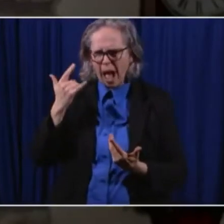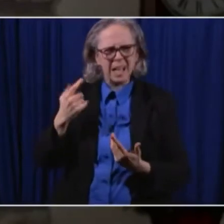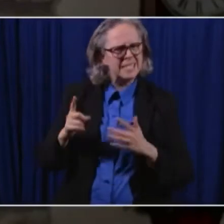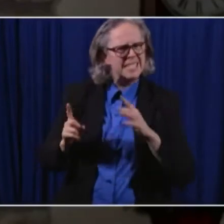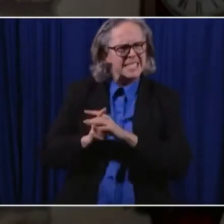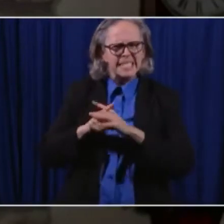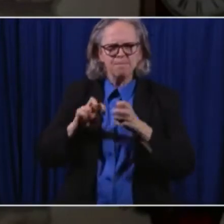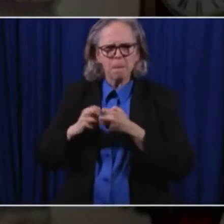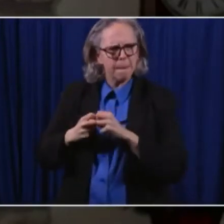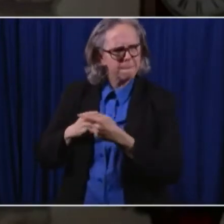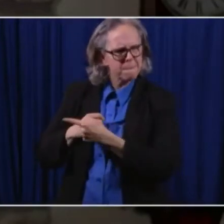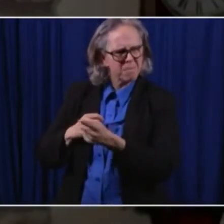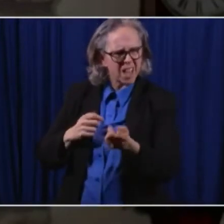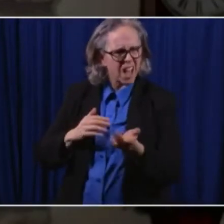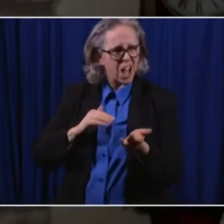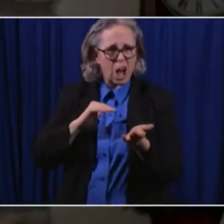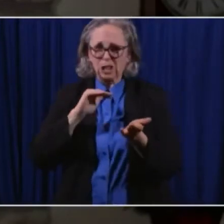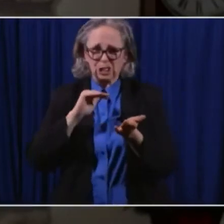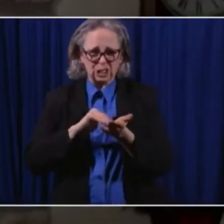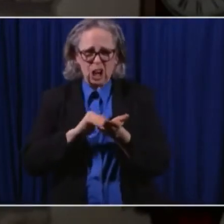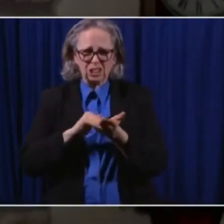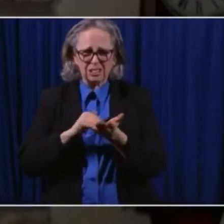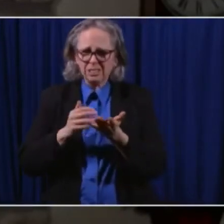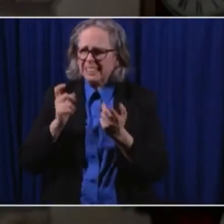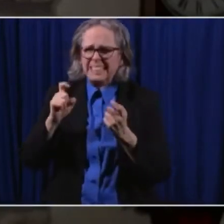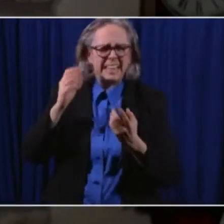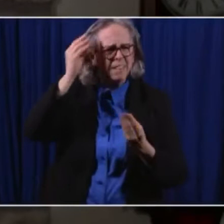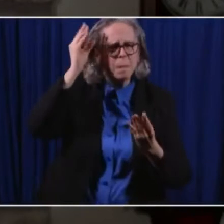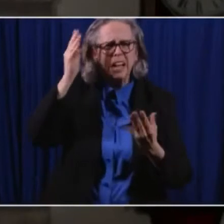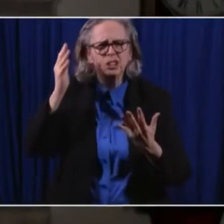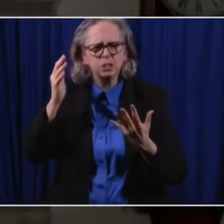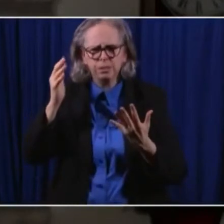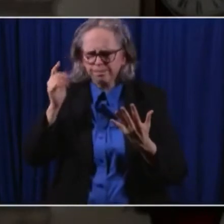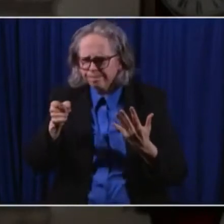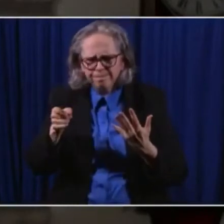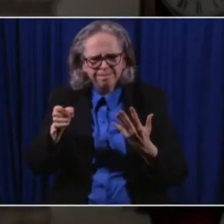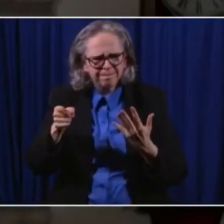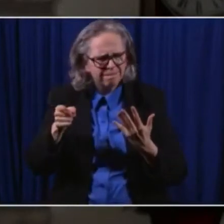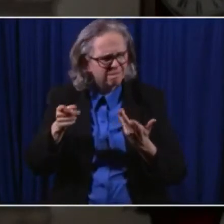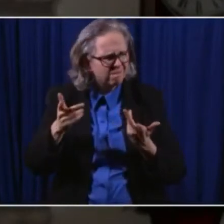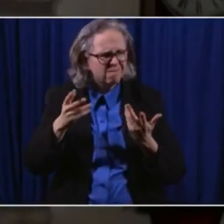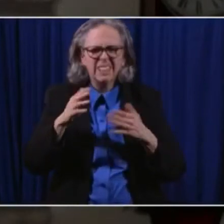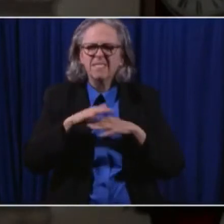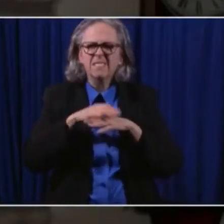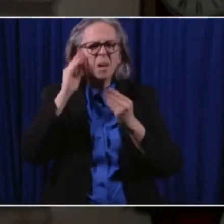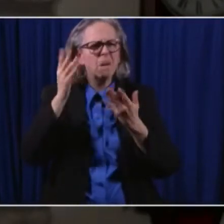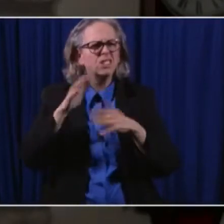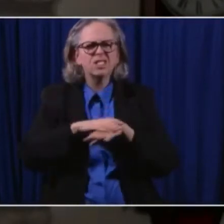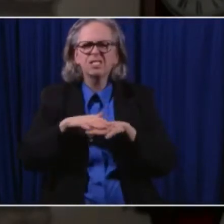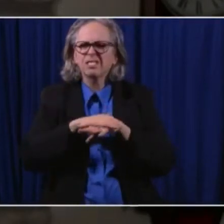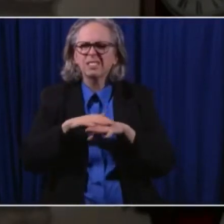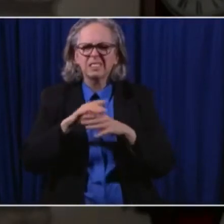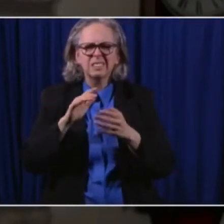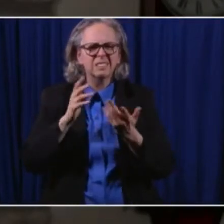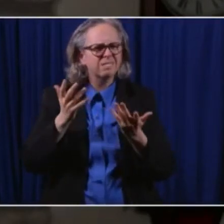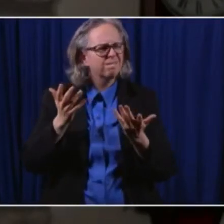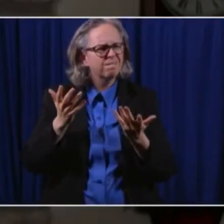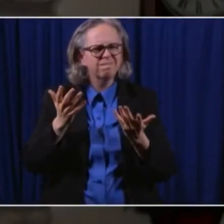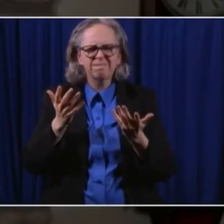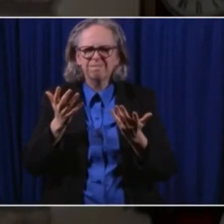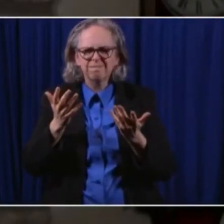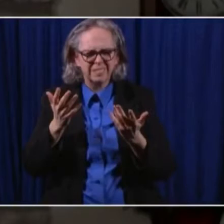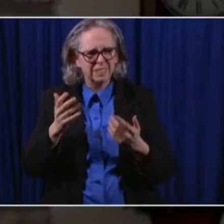healthcare provider who is doing the testing. So I'd like to take a moment to remind our